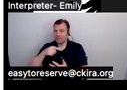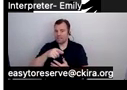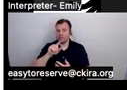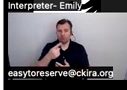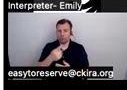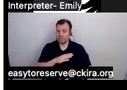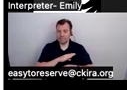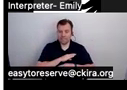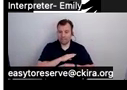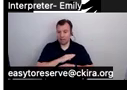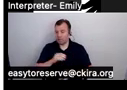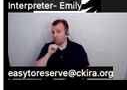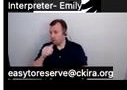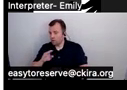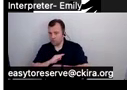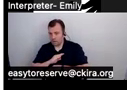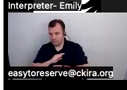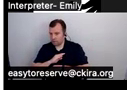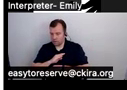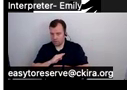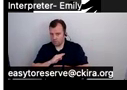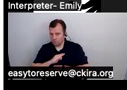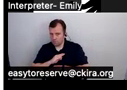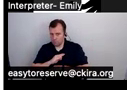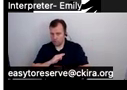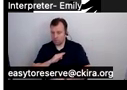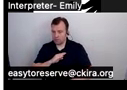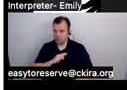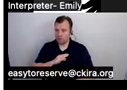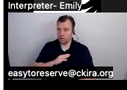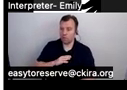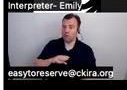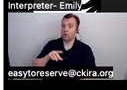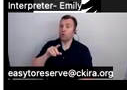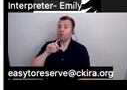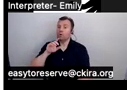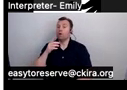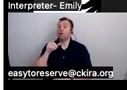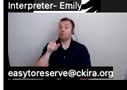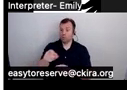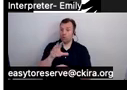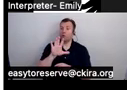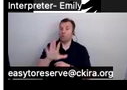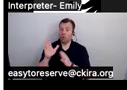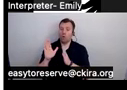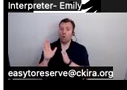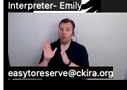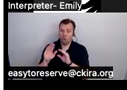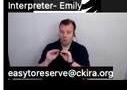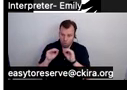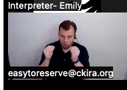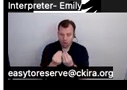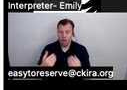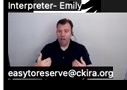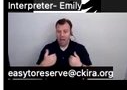be satisfactory or unsatisfactory. Does your institute have the resources and the